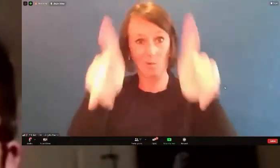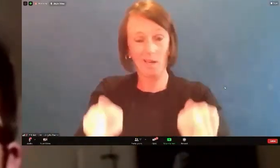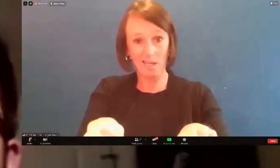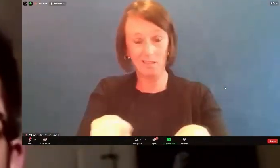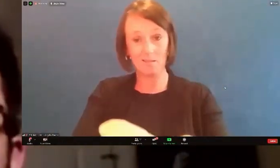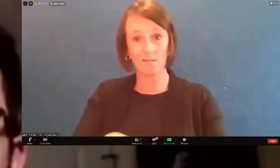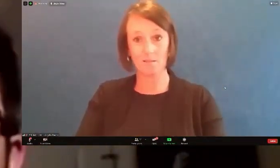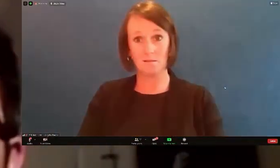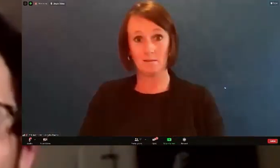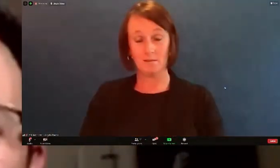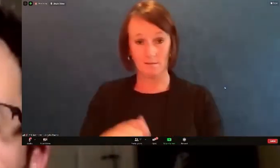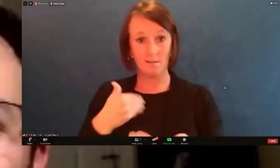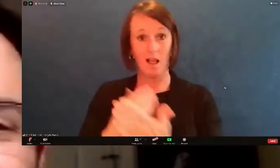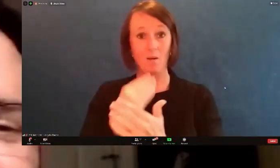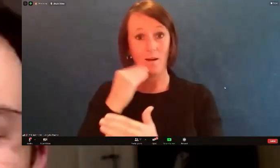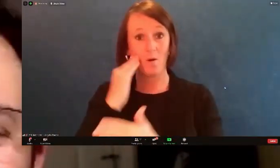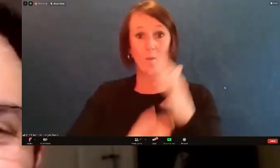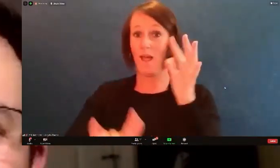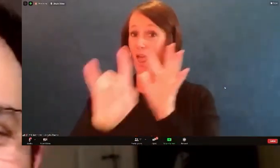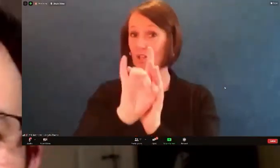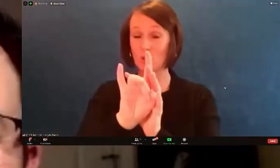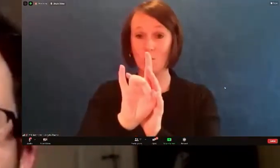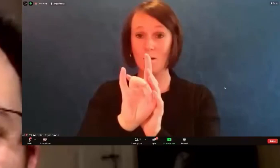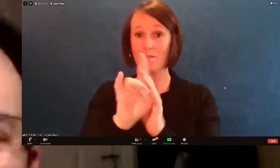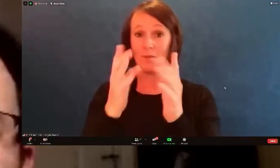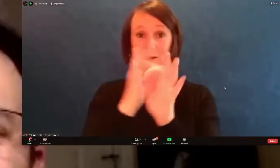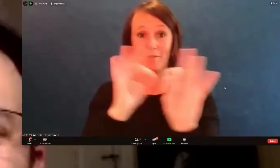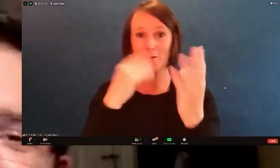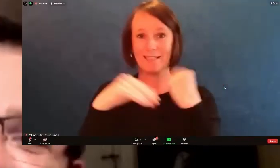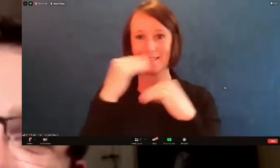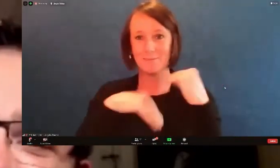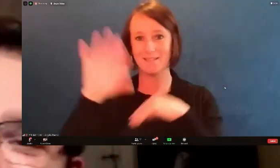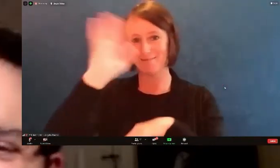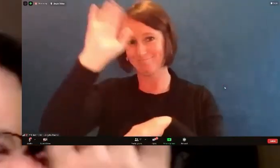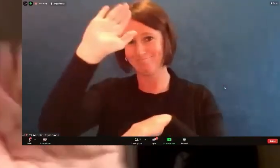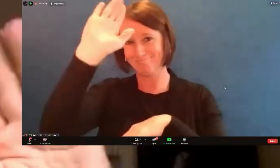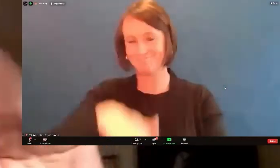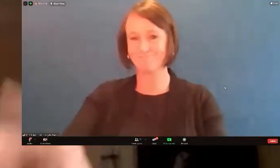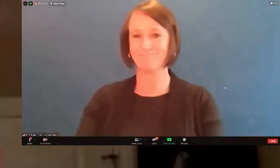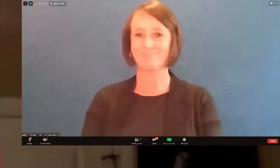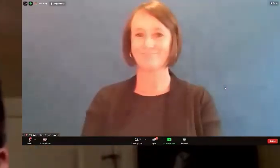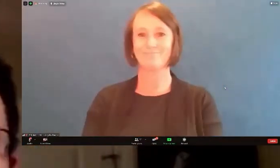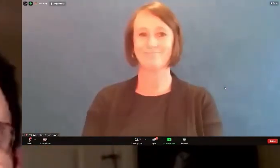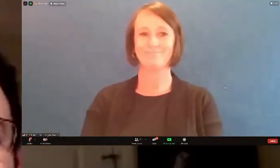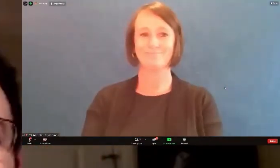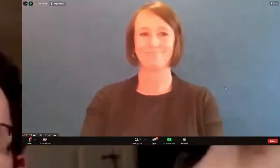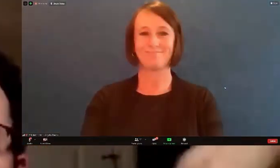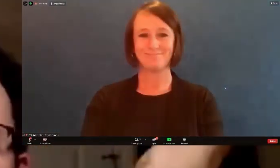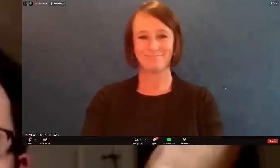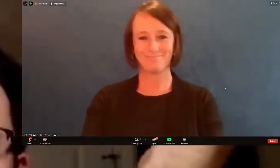because I'll come home and I'll show up for a free meal. Hoka! Okay, take care.